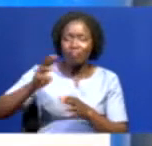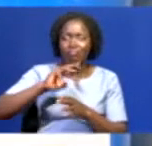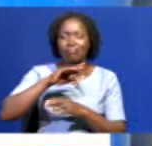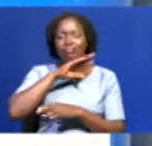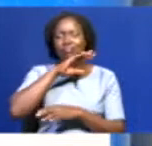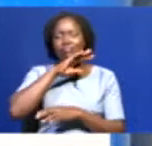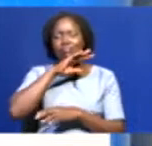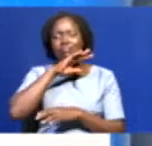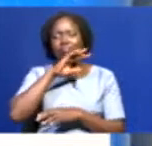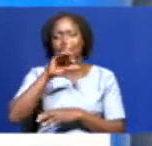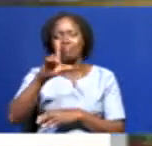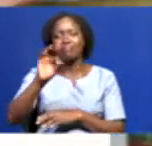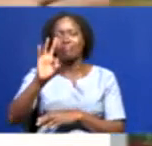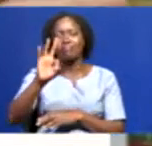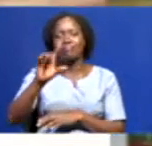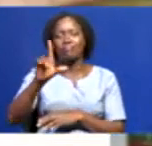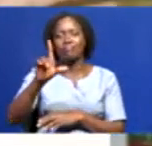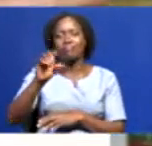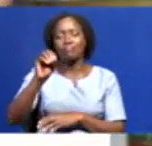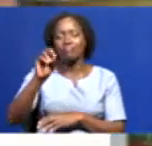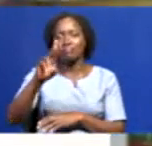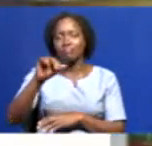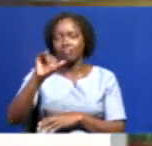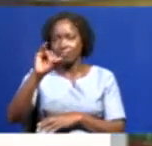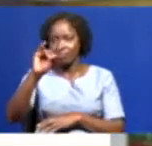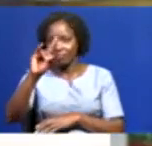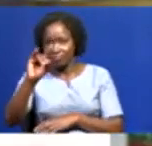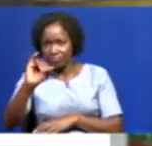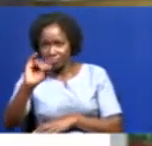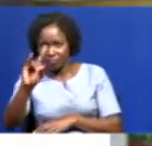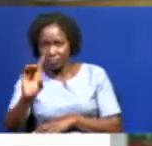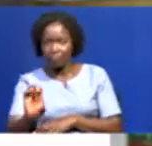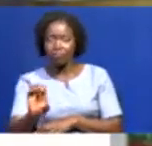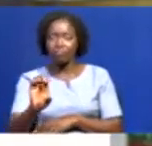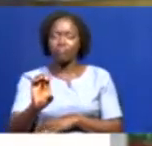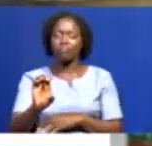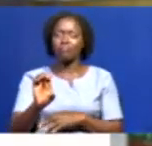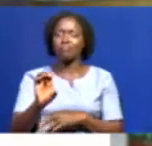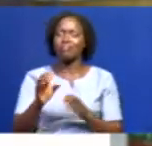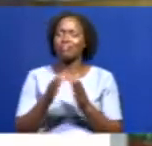with fluoride. So there is a very large market, and it's driven by